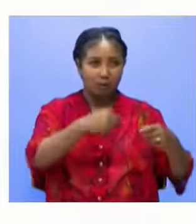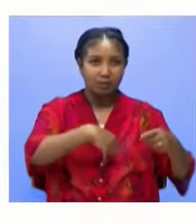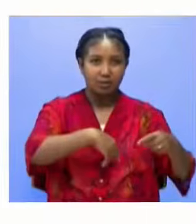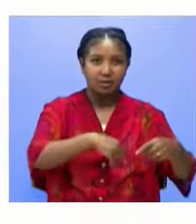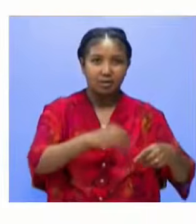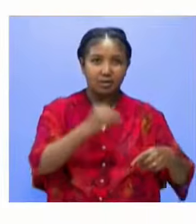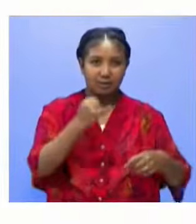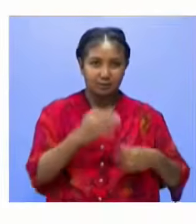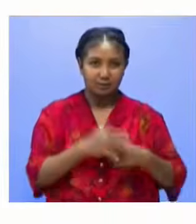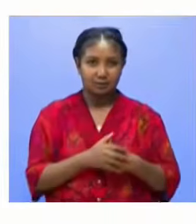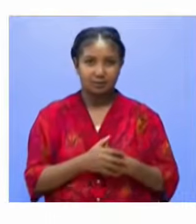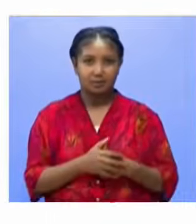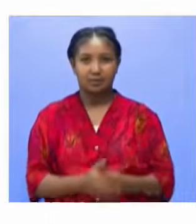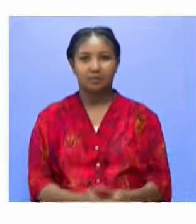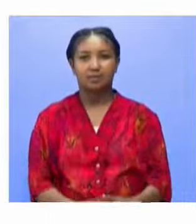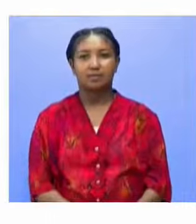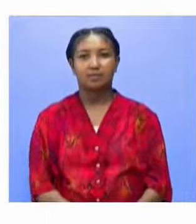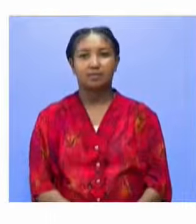If, yes,